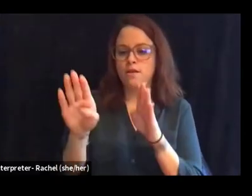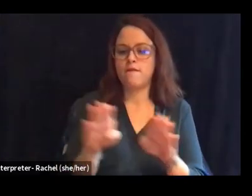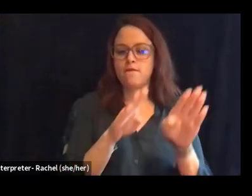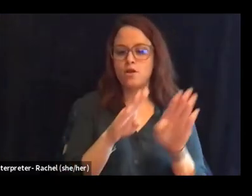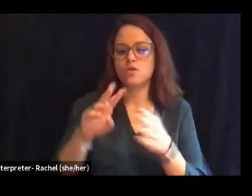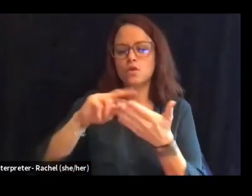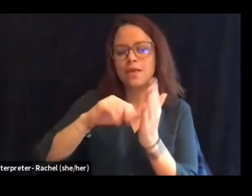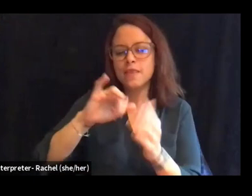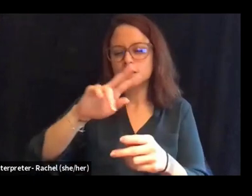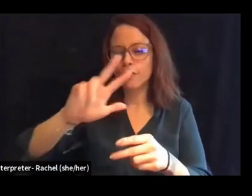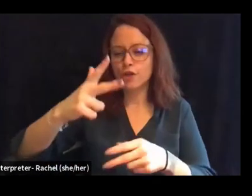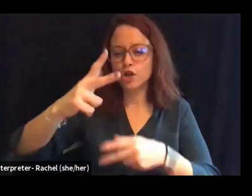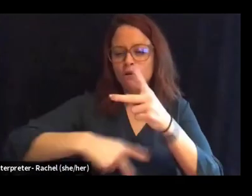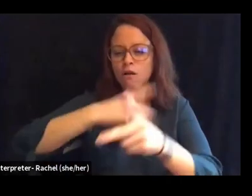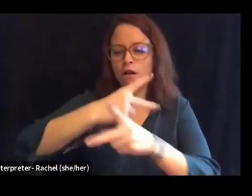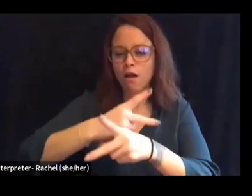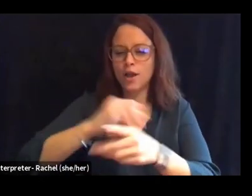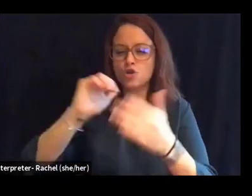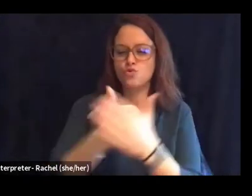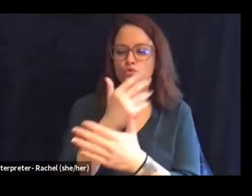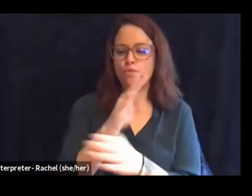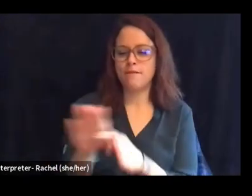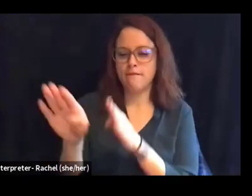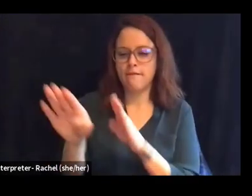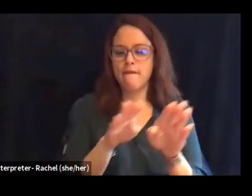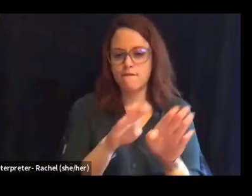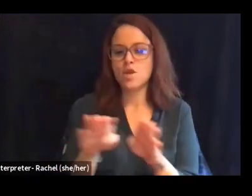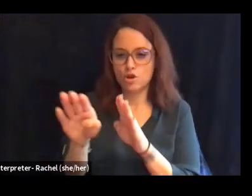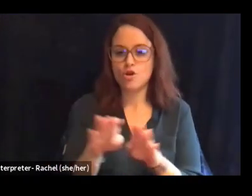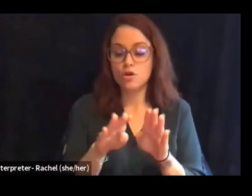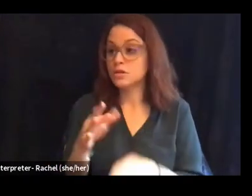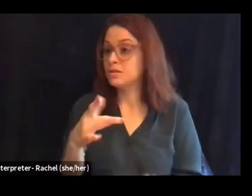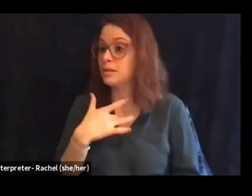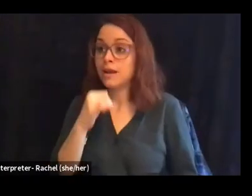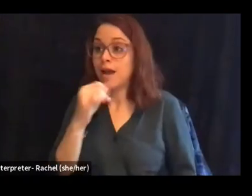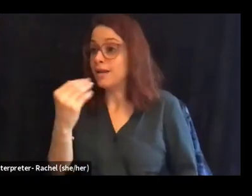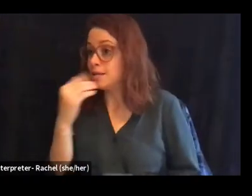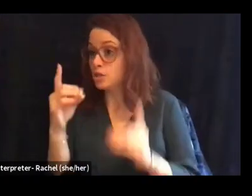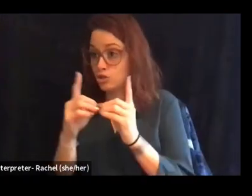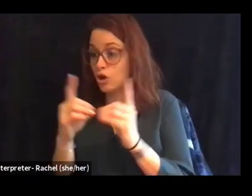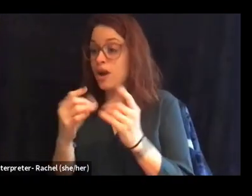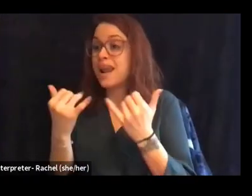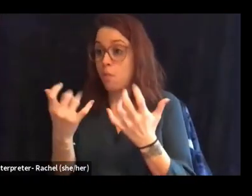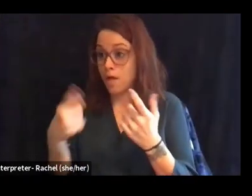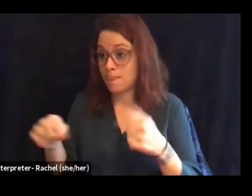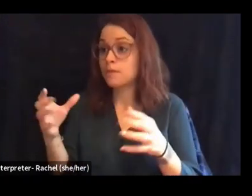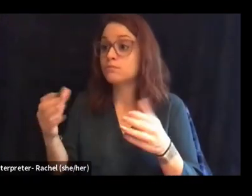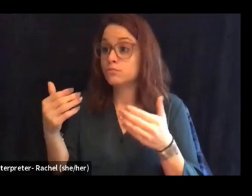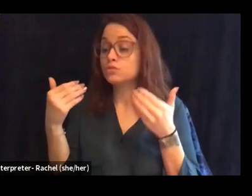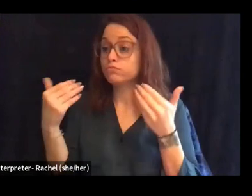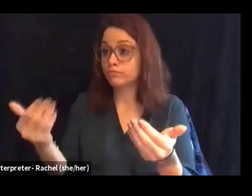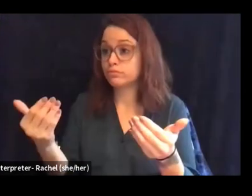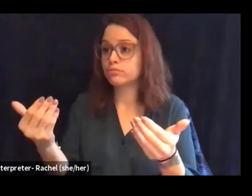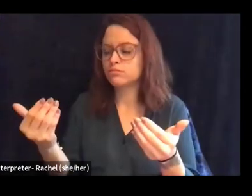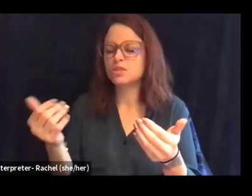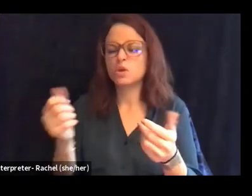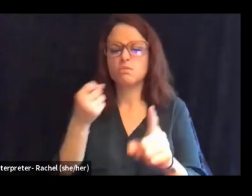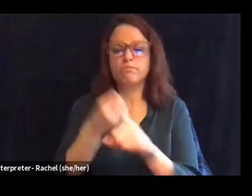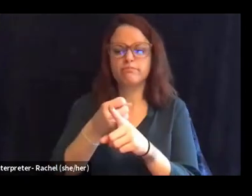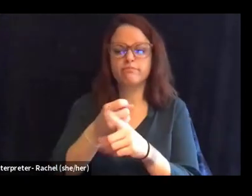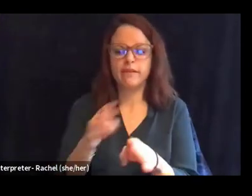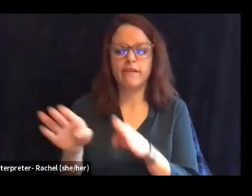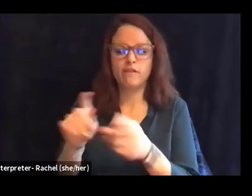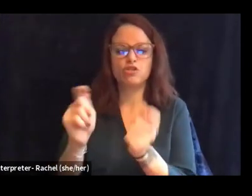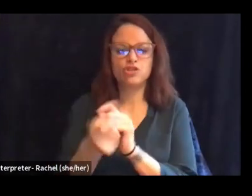yogurt for dessert. So these are the three kinds of behaviors that we can try to adjust, right? Switching from